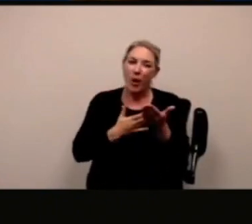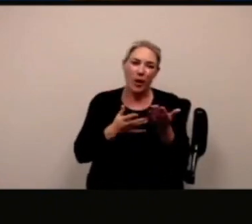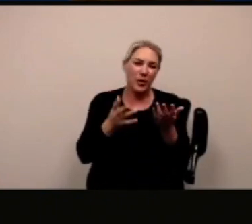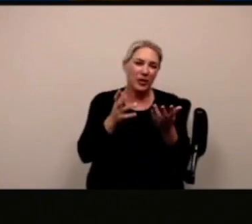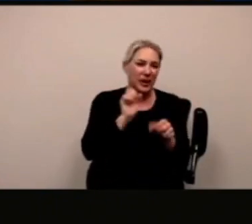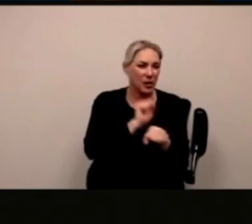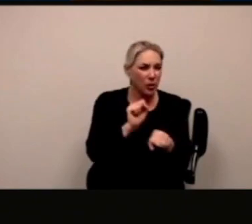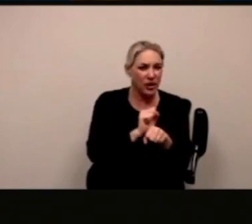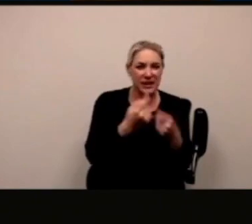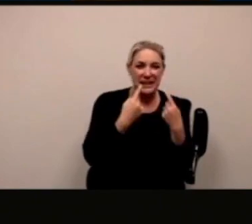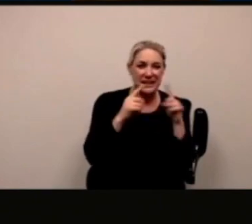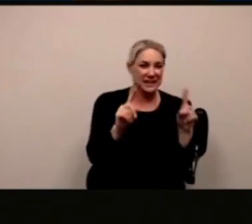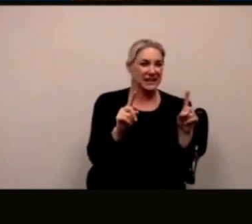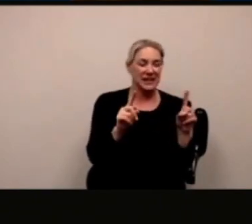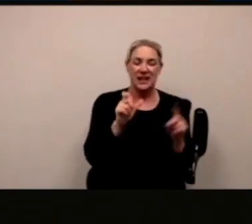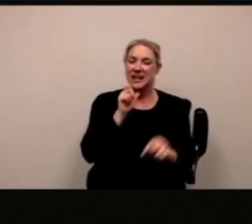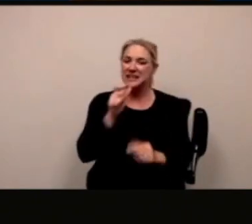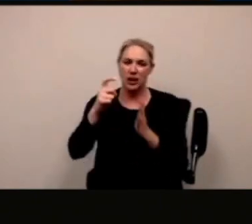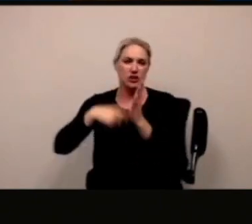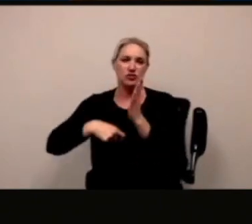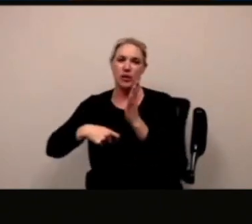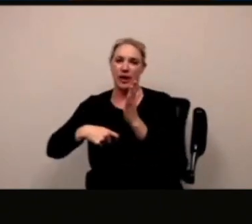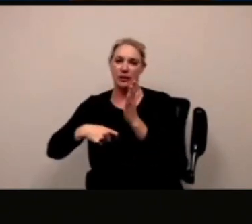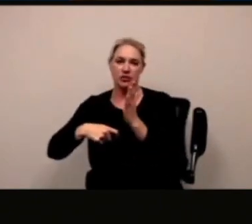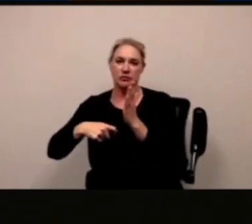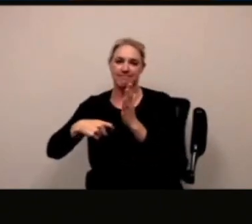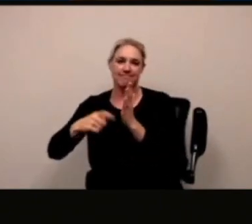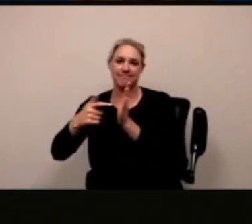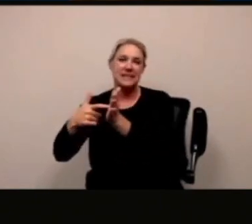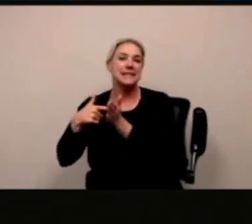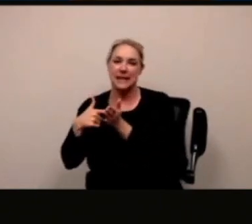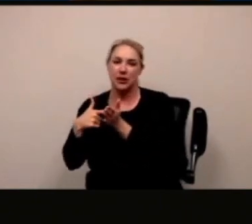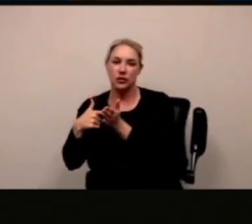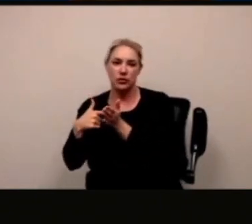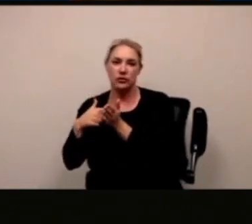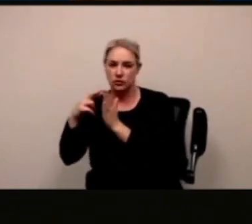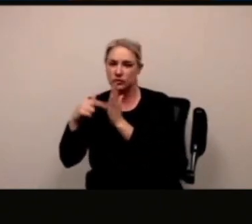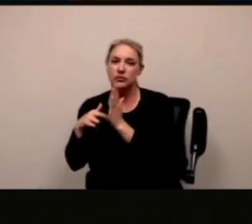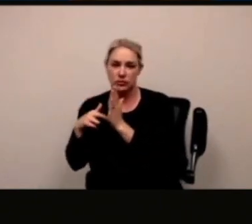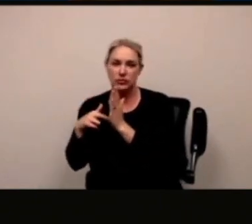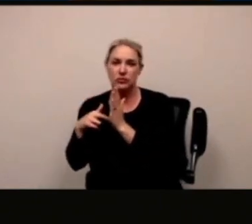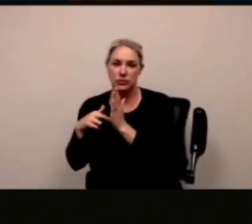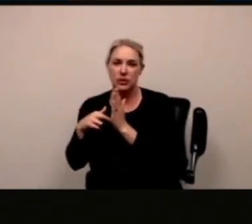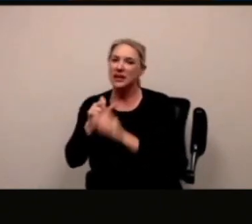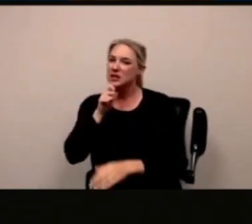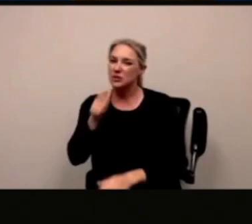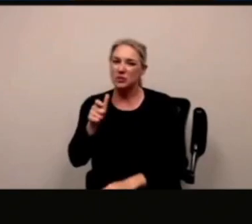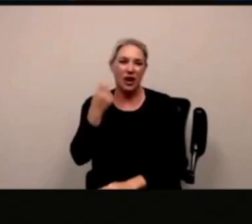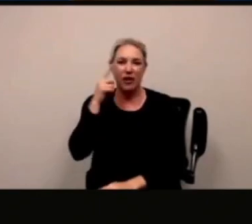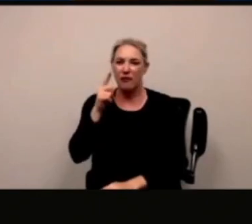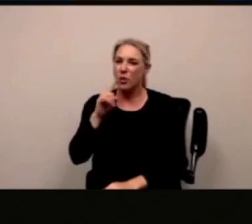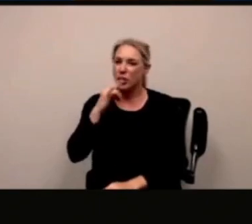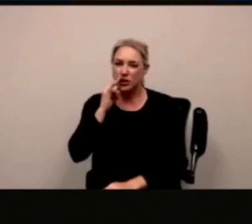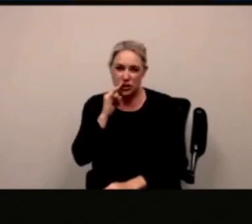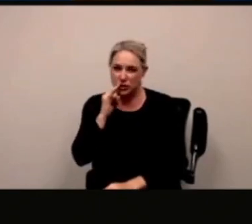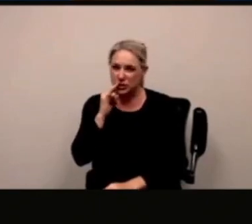of Scratch, and so we just don't want people to have a bad experience with it. So I wouldn't recommend putting it in front of children.